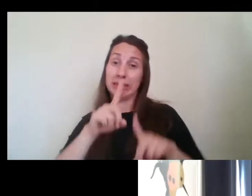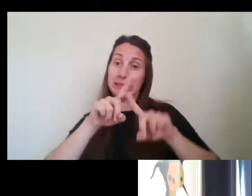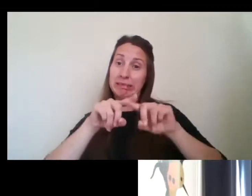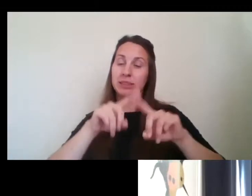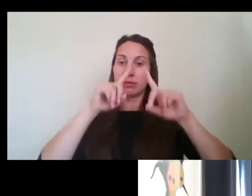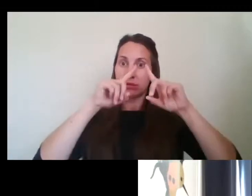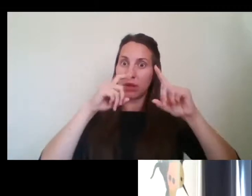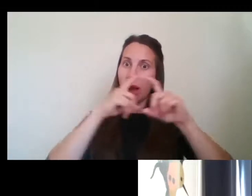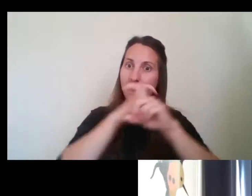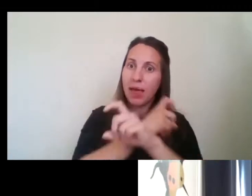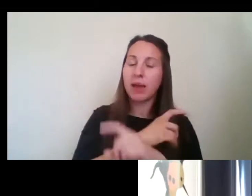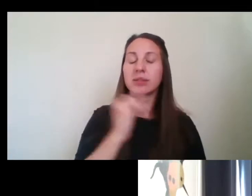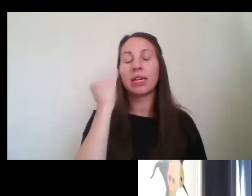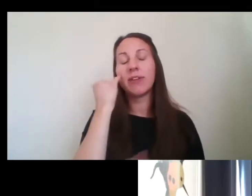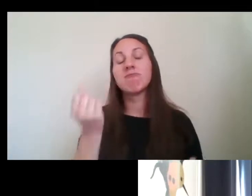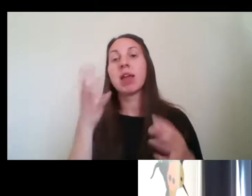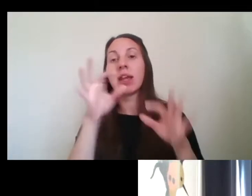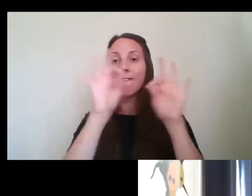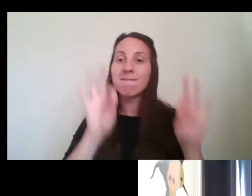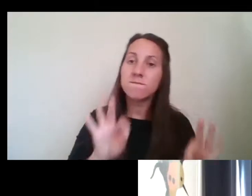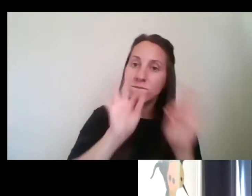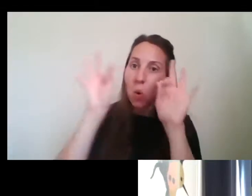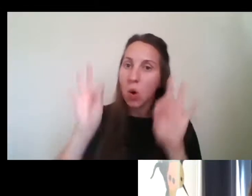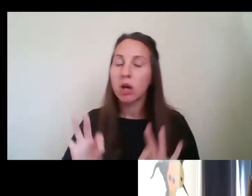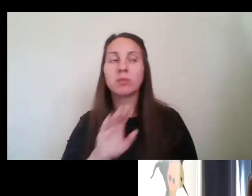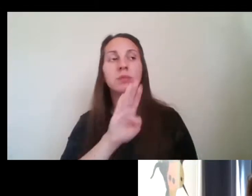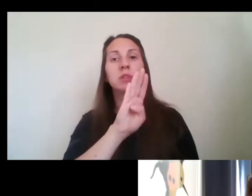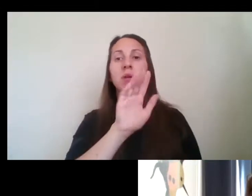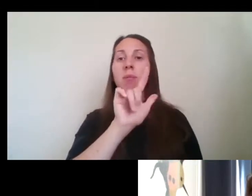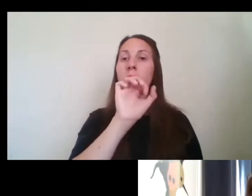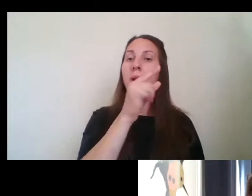many forms, if you have blogs, calendar features,